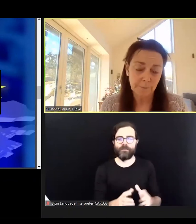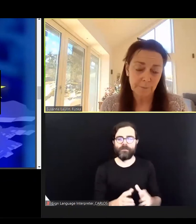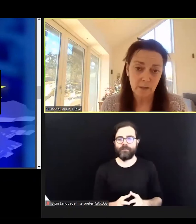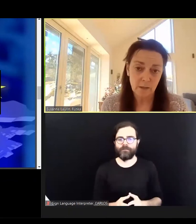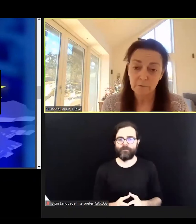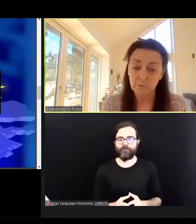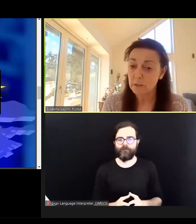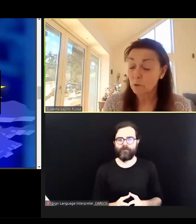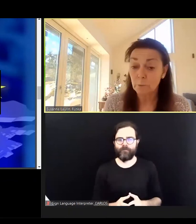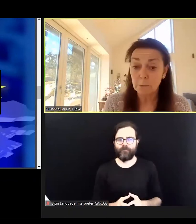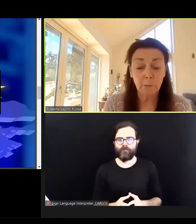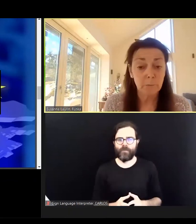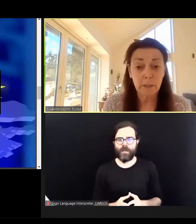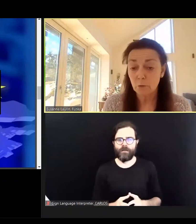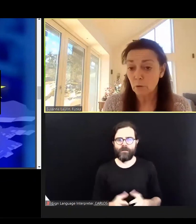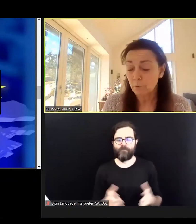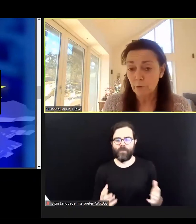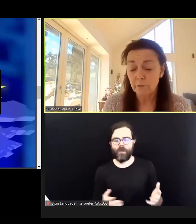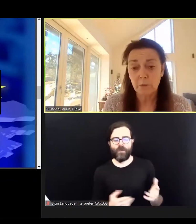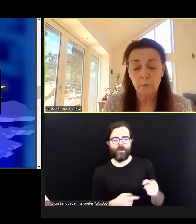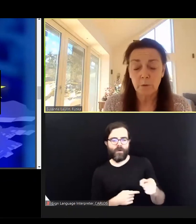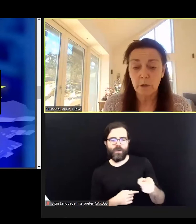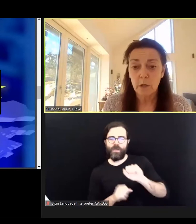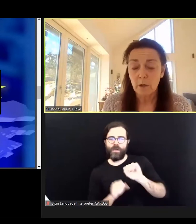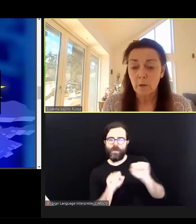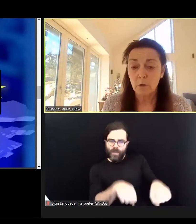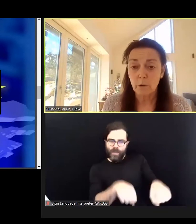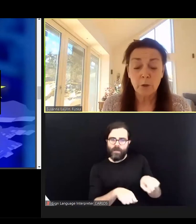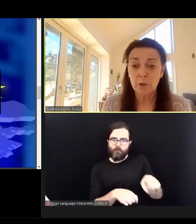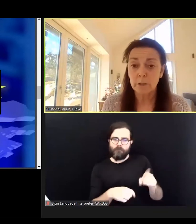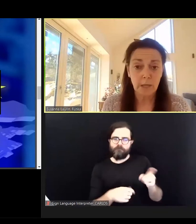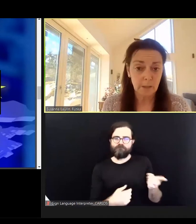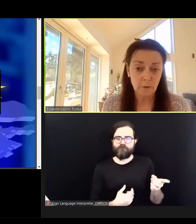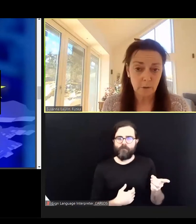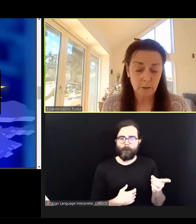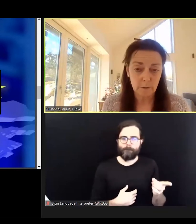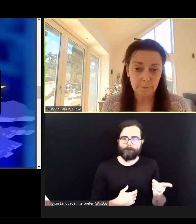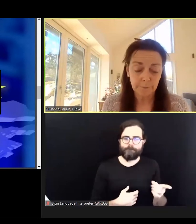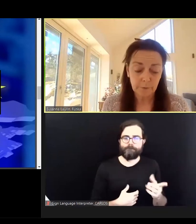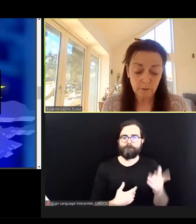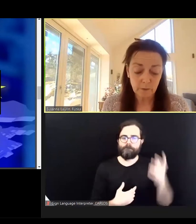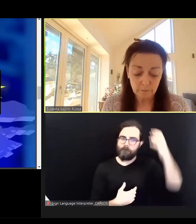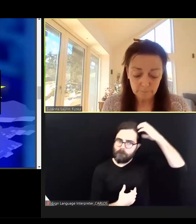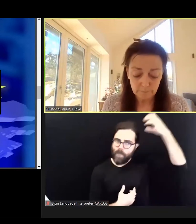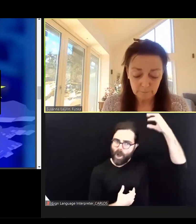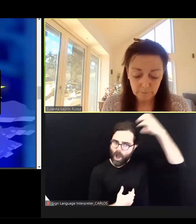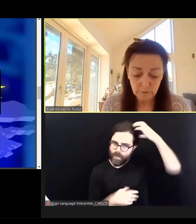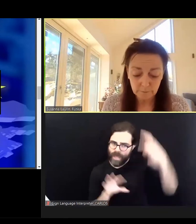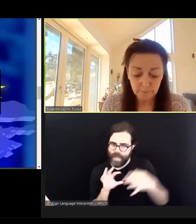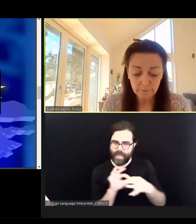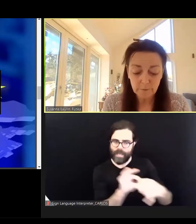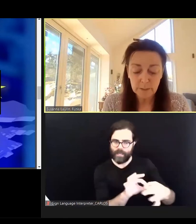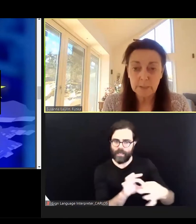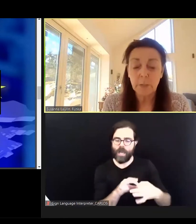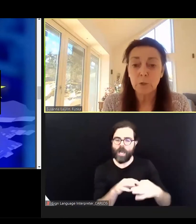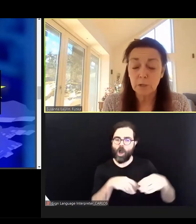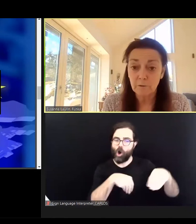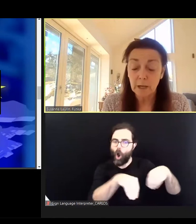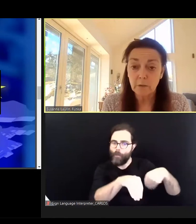the directive, so that we make sure that we have the same minimum requirements in the whole e-learning system.